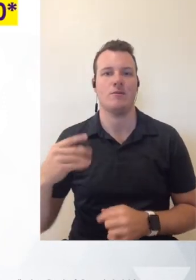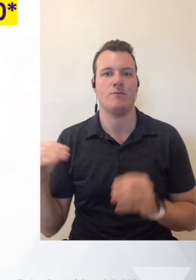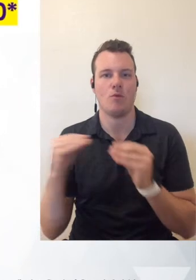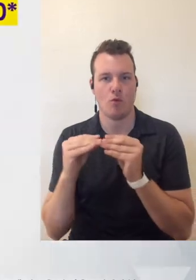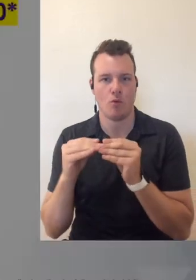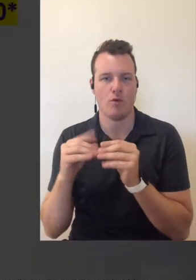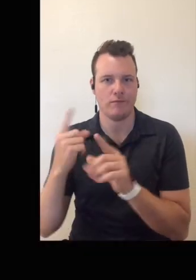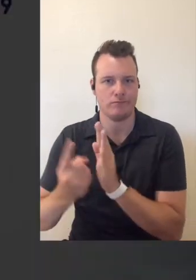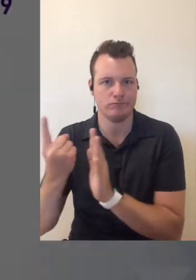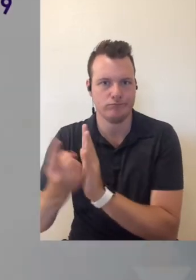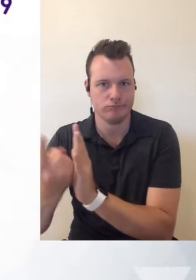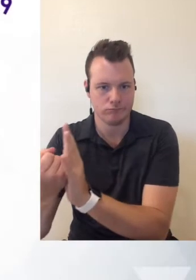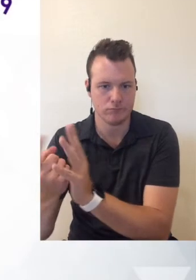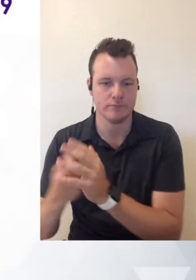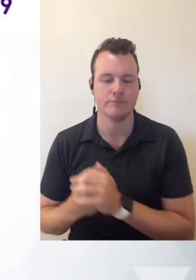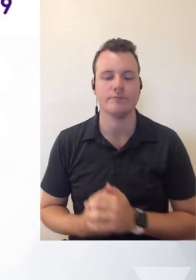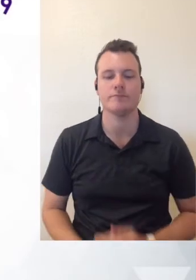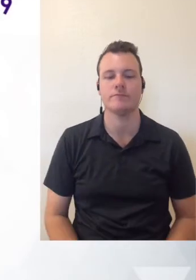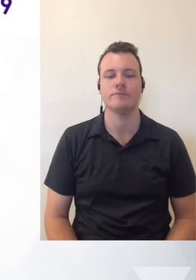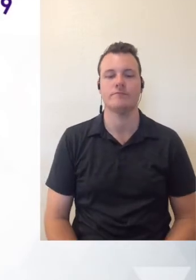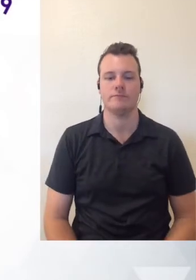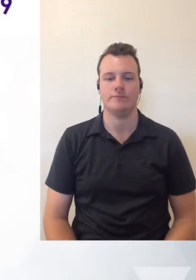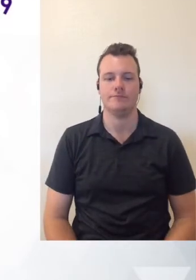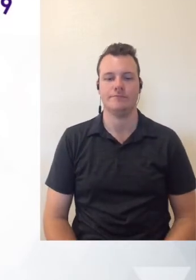Next slide, please.